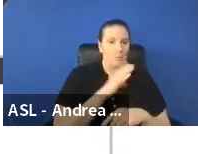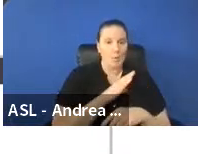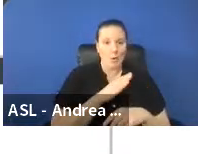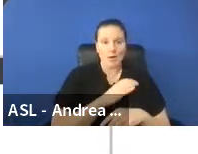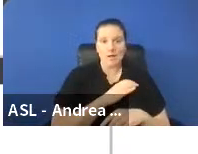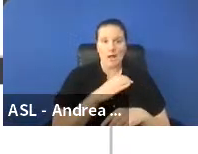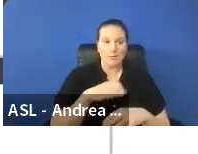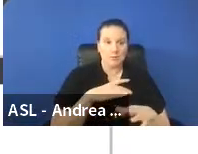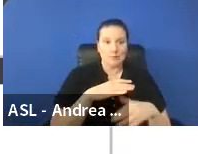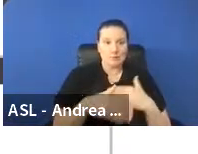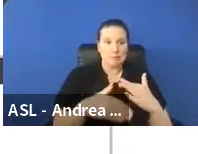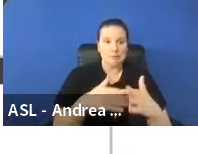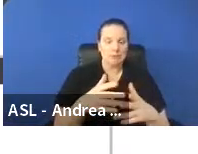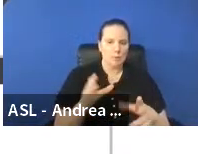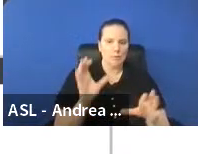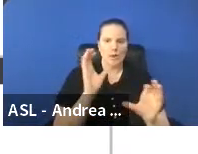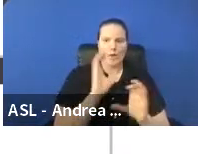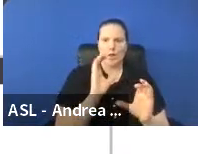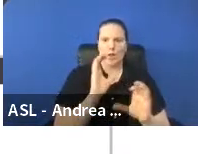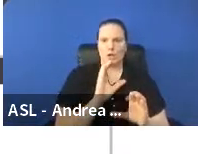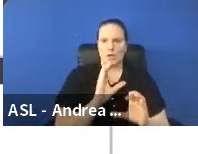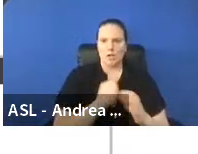be seeking